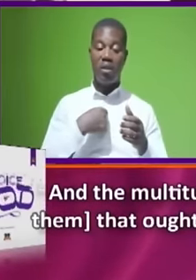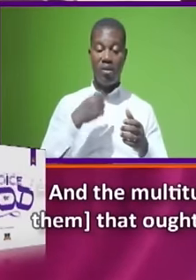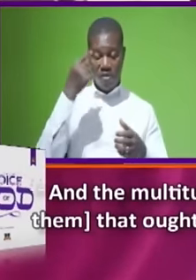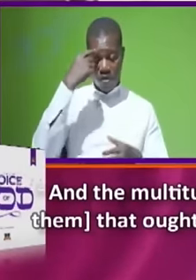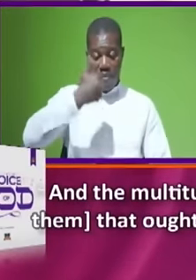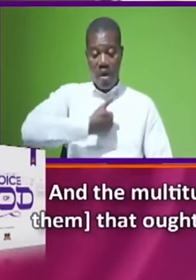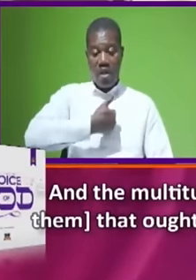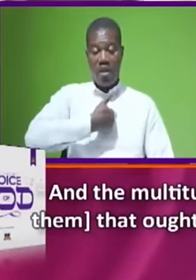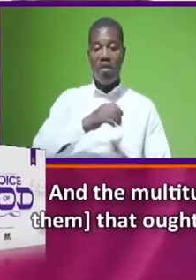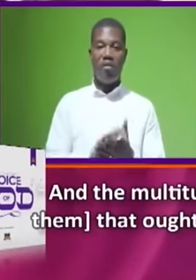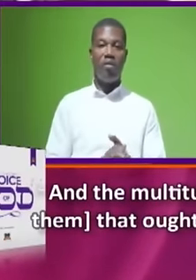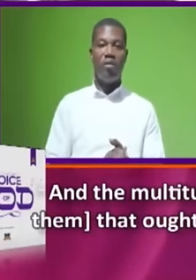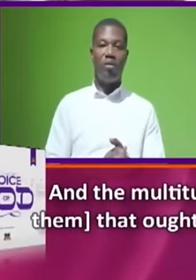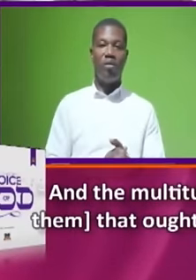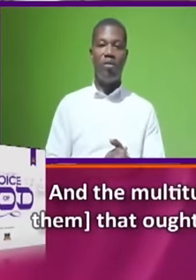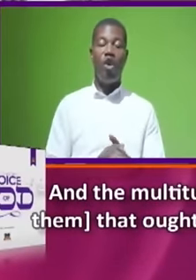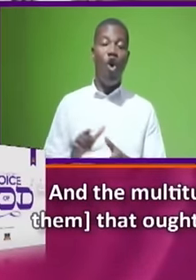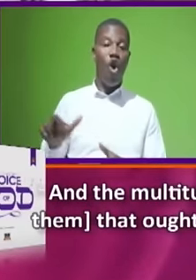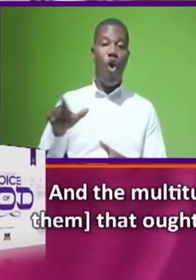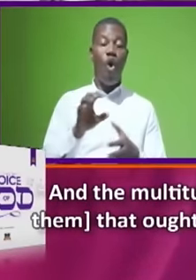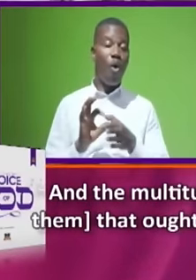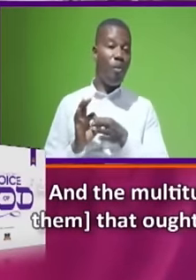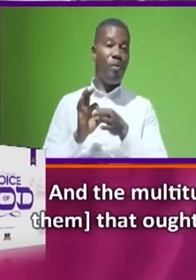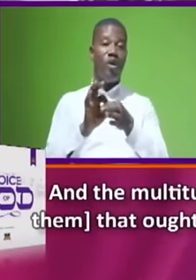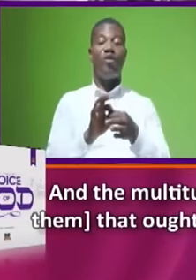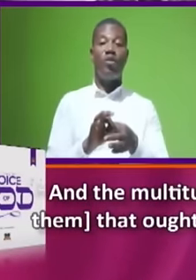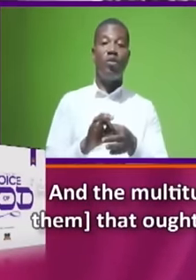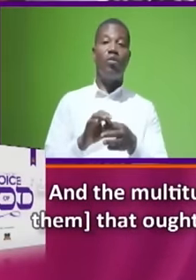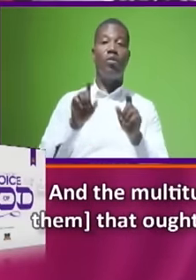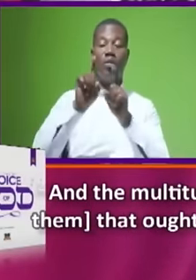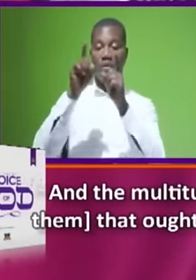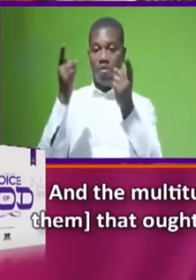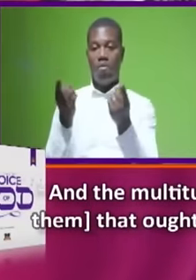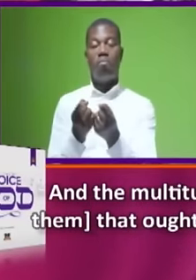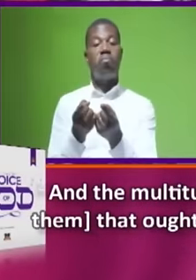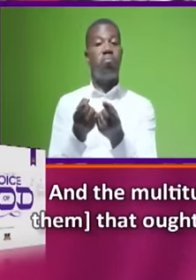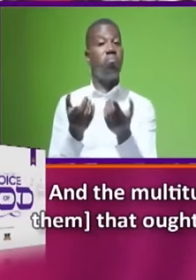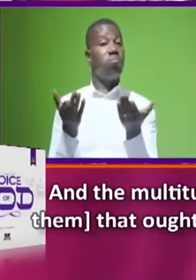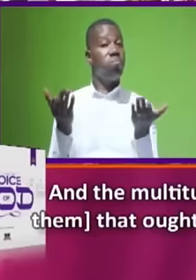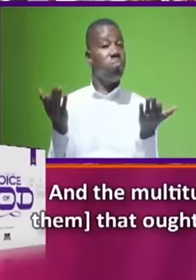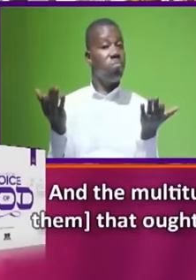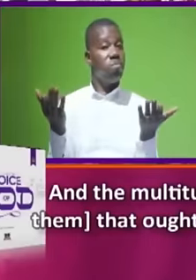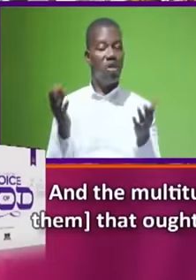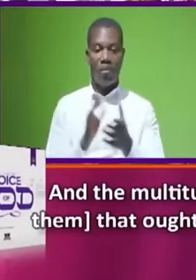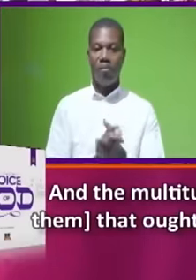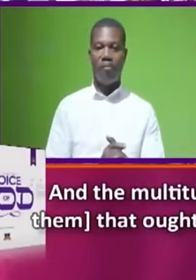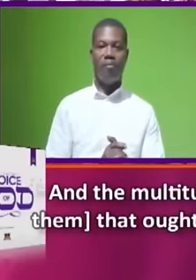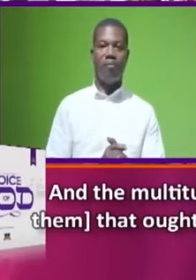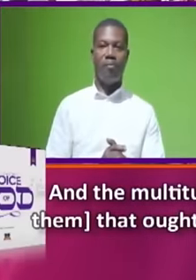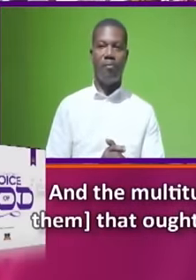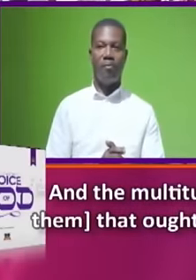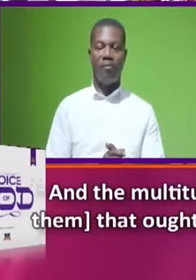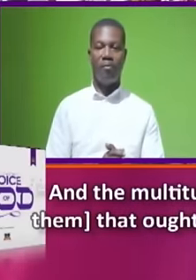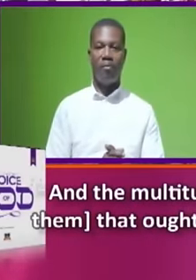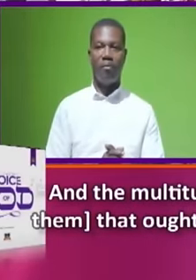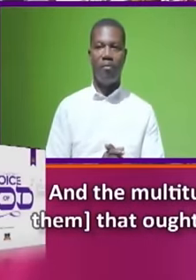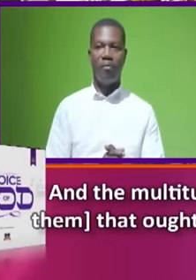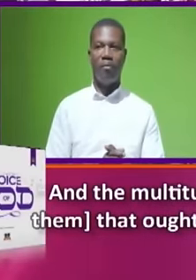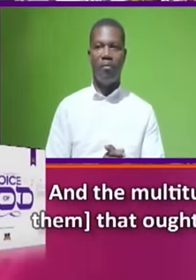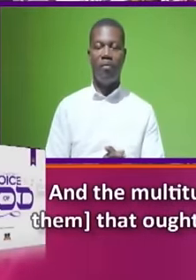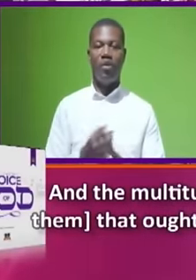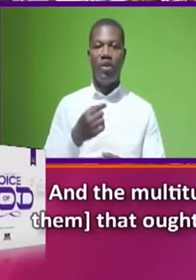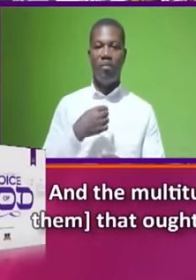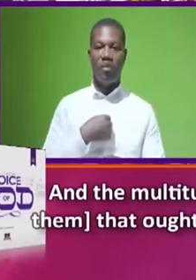ye won kwasa for dia. So there wasn't none among them that said that what he possessed was his own.